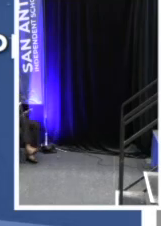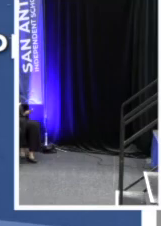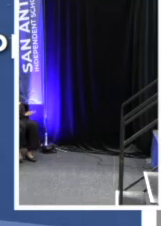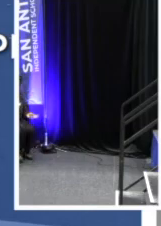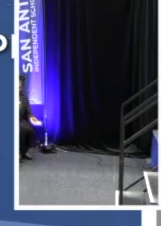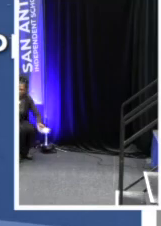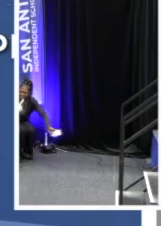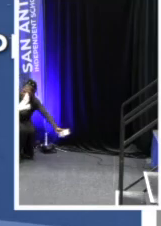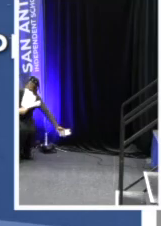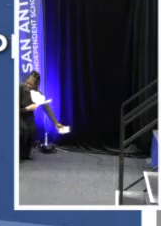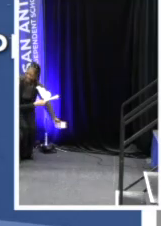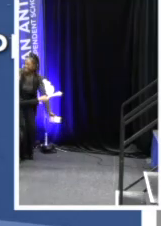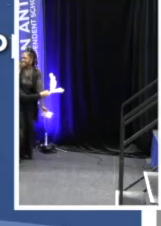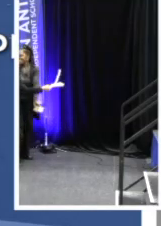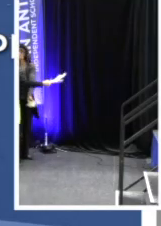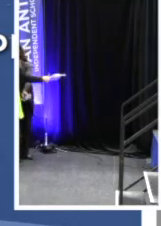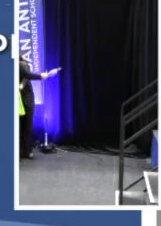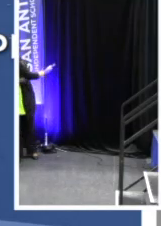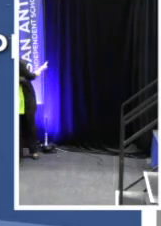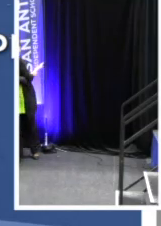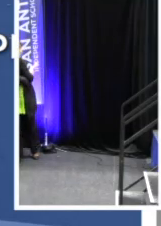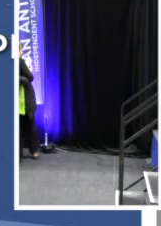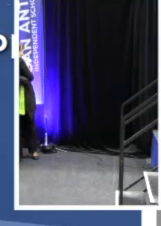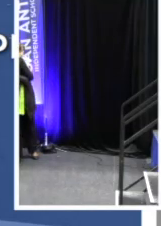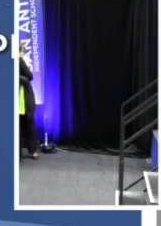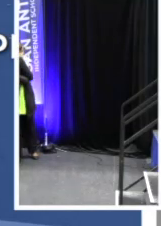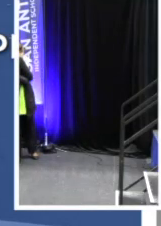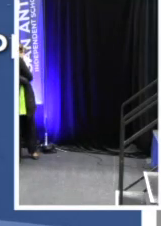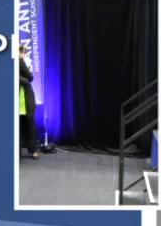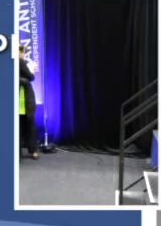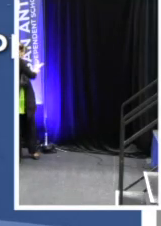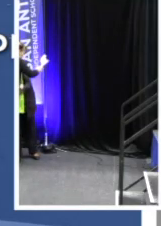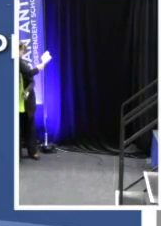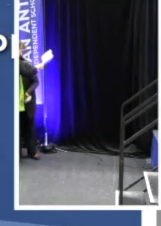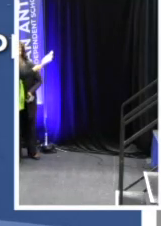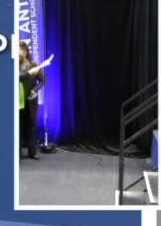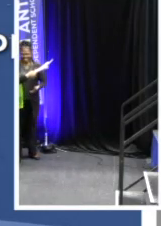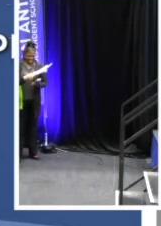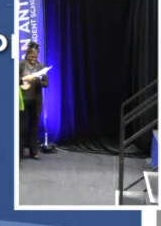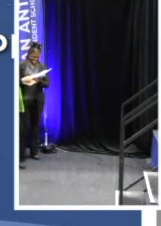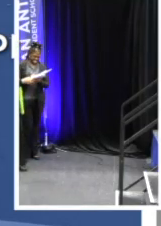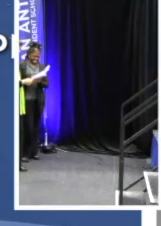graduation ceremony by visiting our district website. You can click